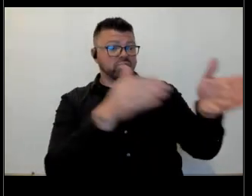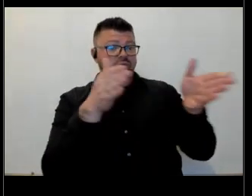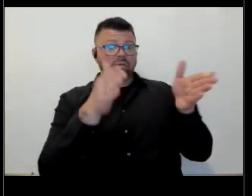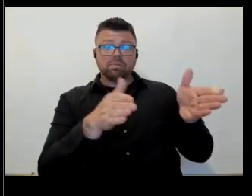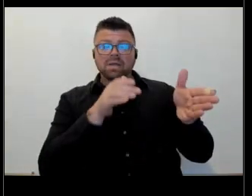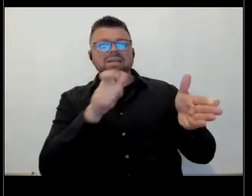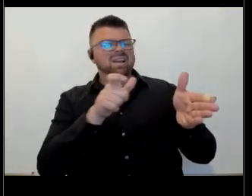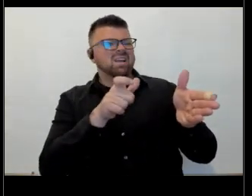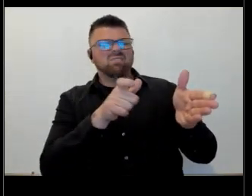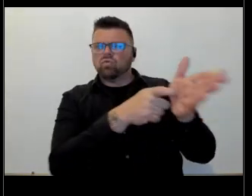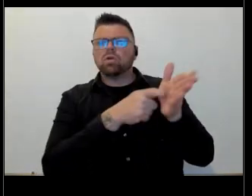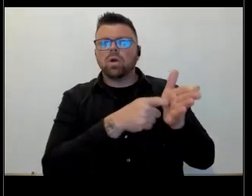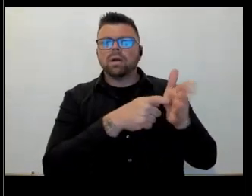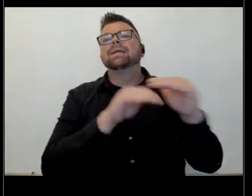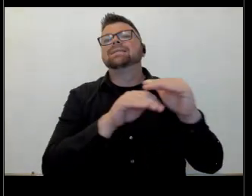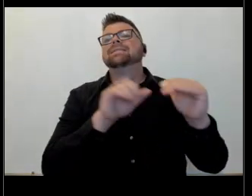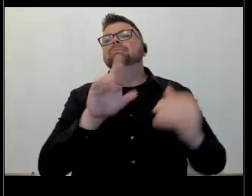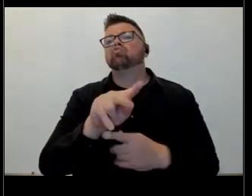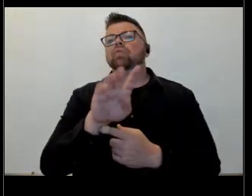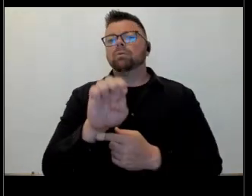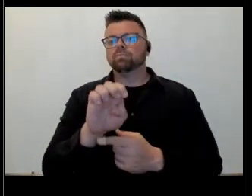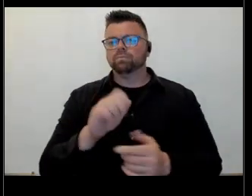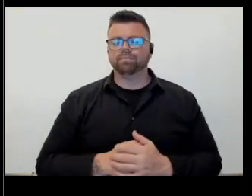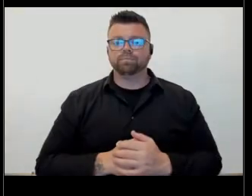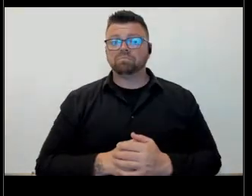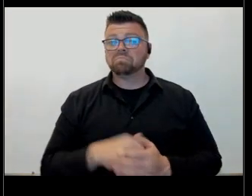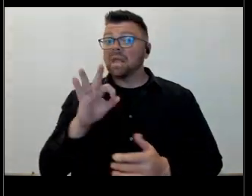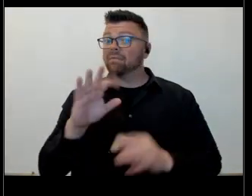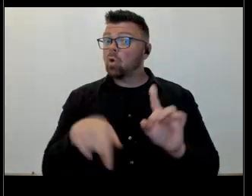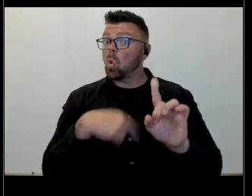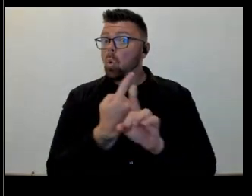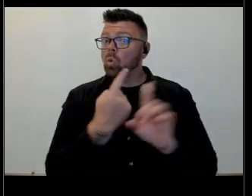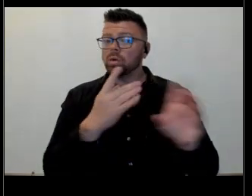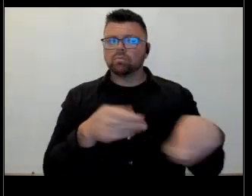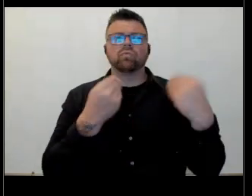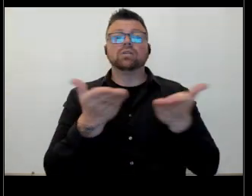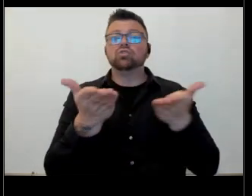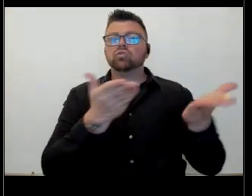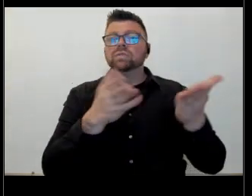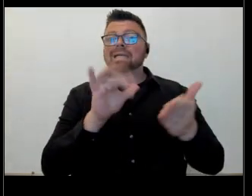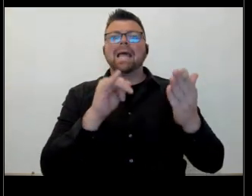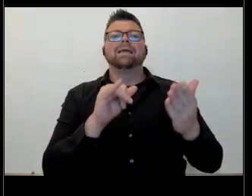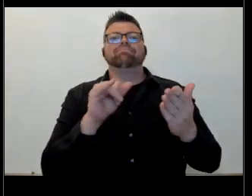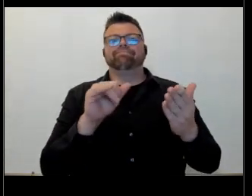be on an accessible route if only serving that upper floor.